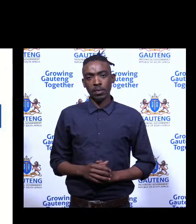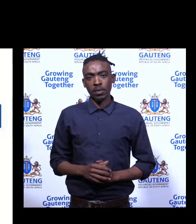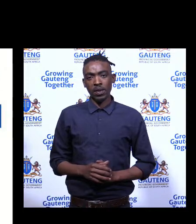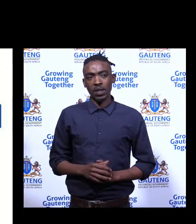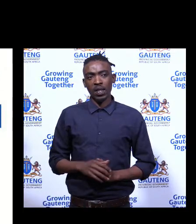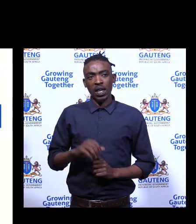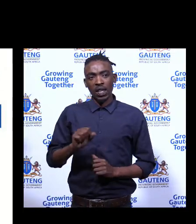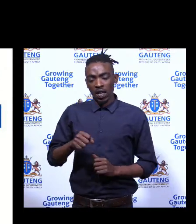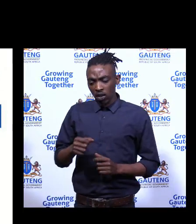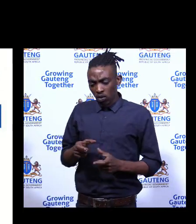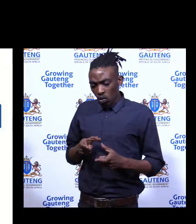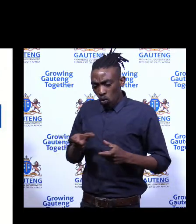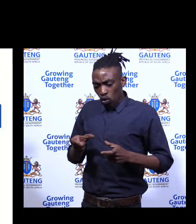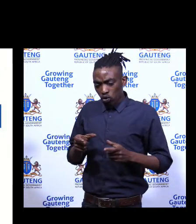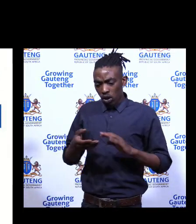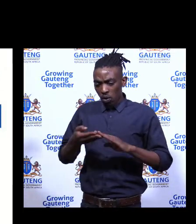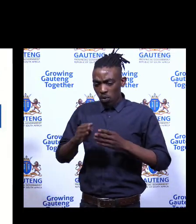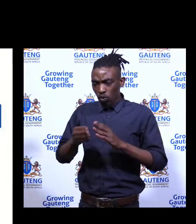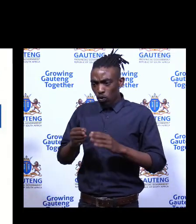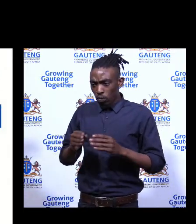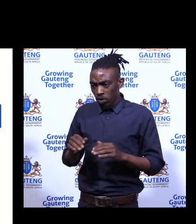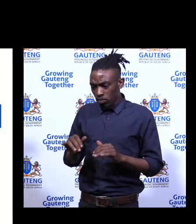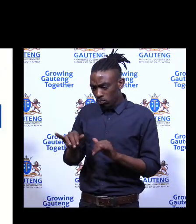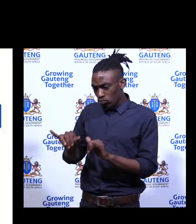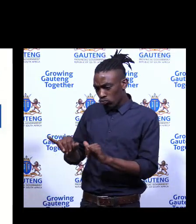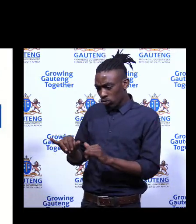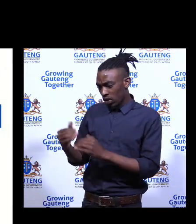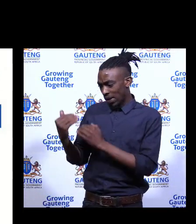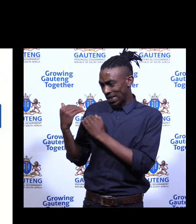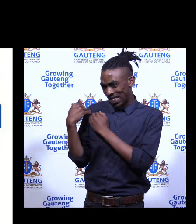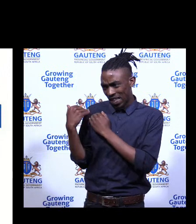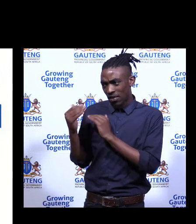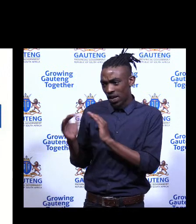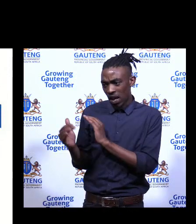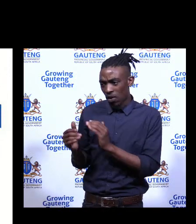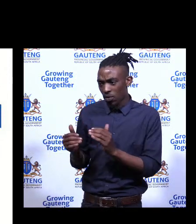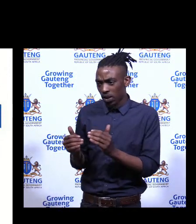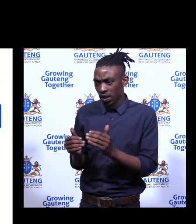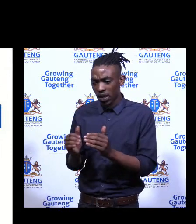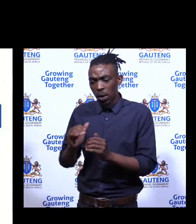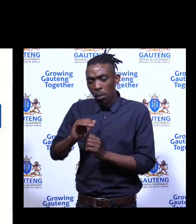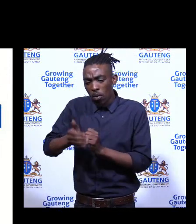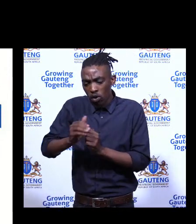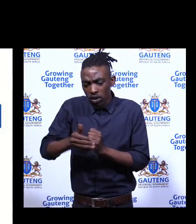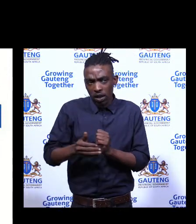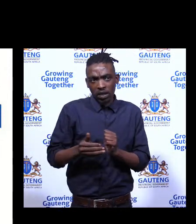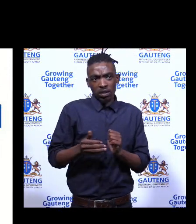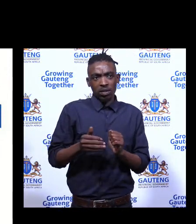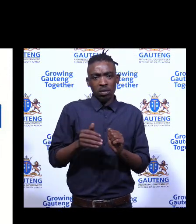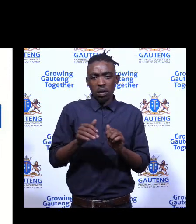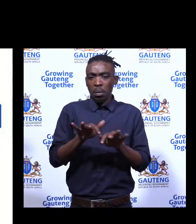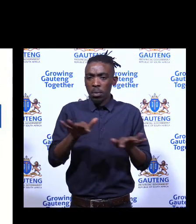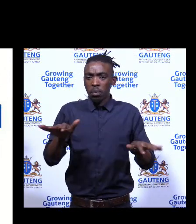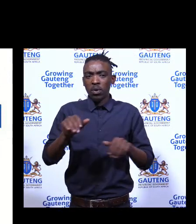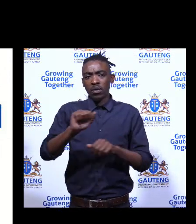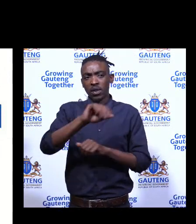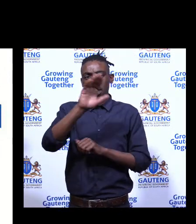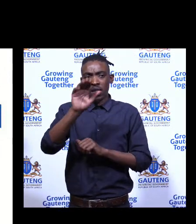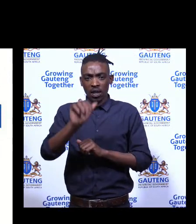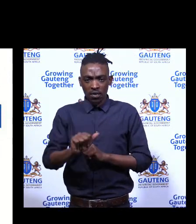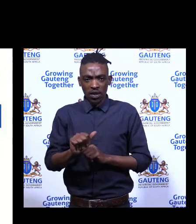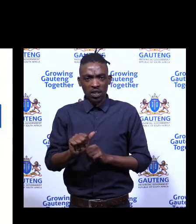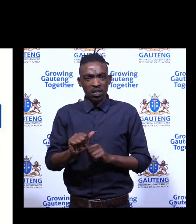communities and communication in understanding how we protect our communities and reduce